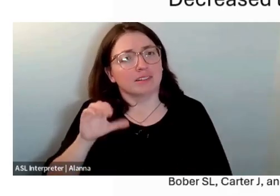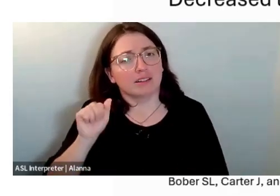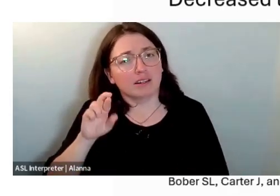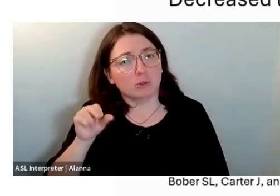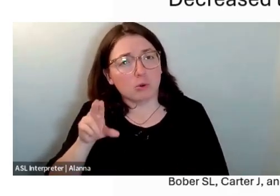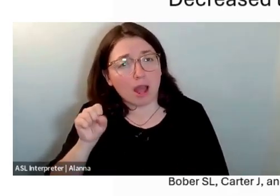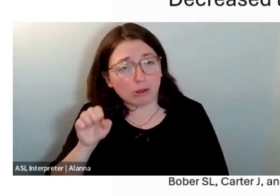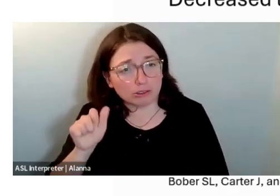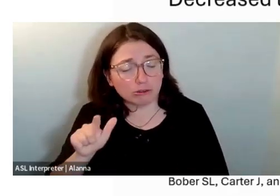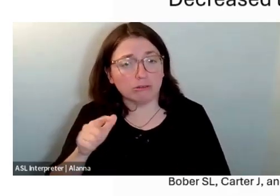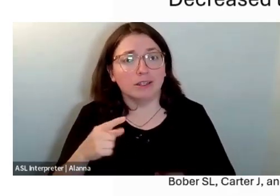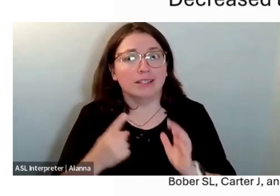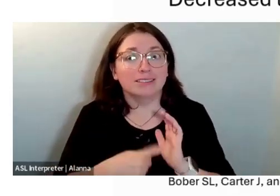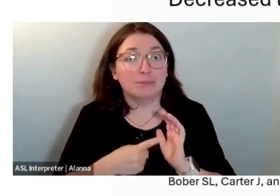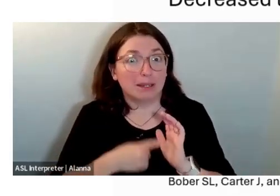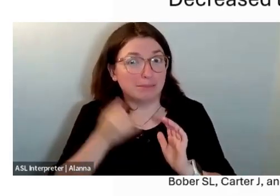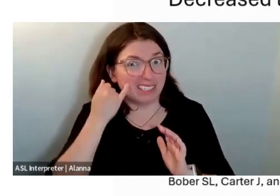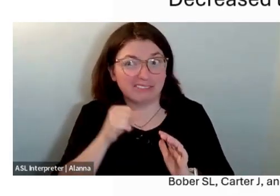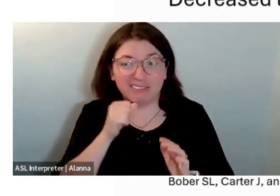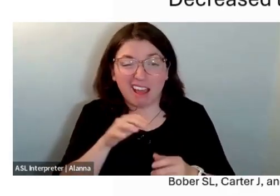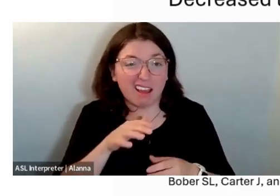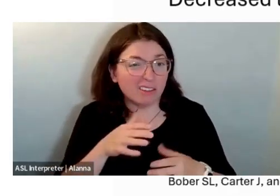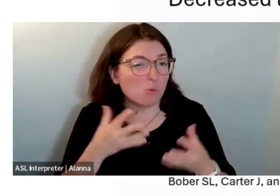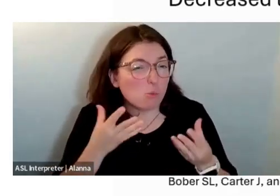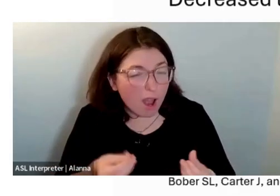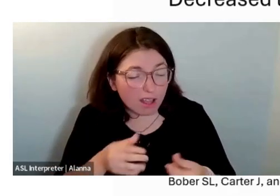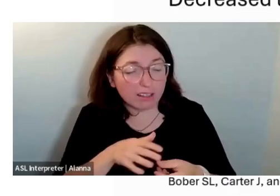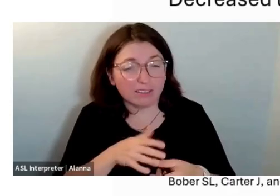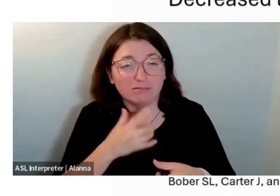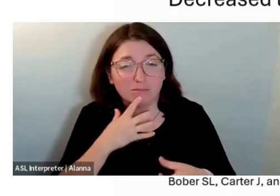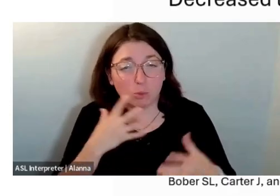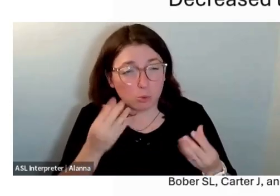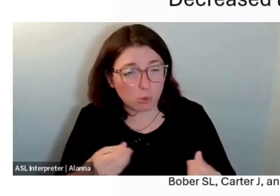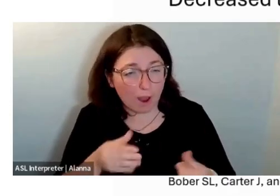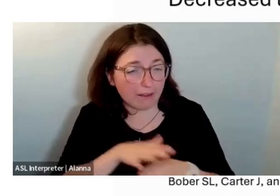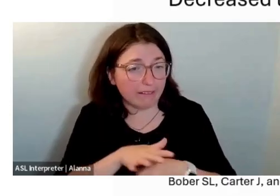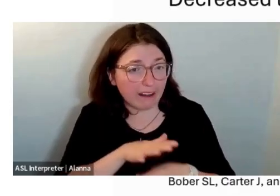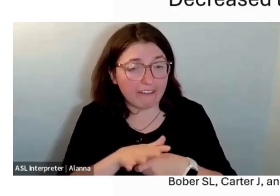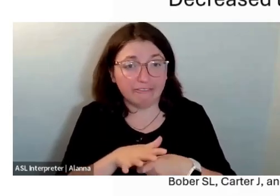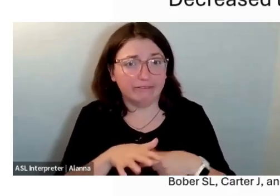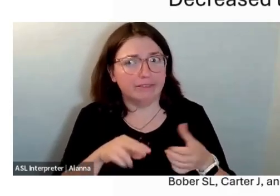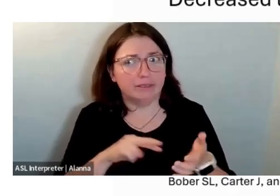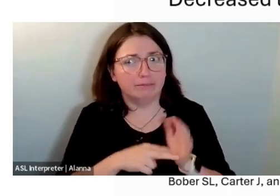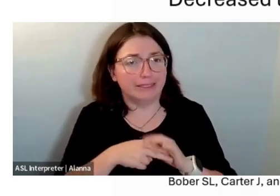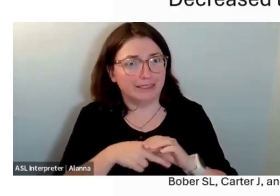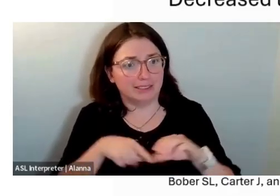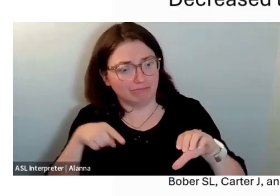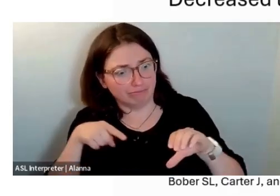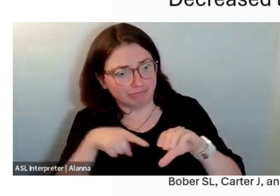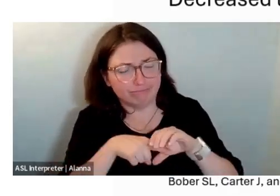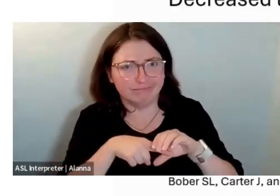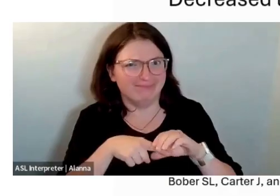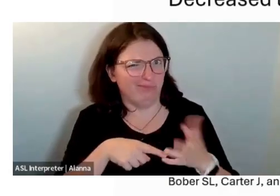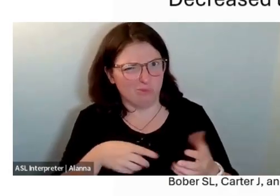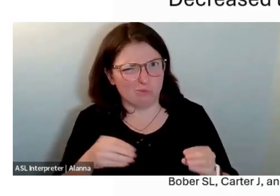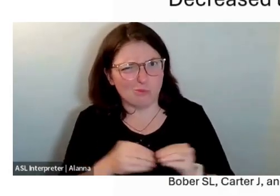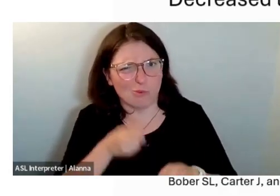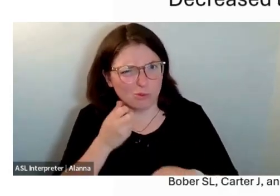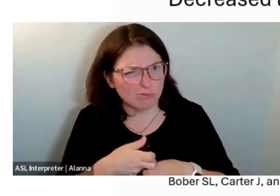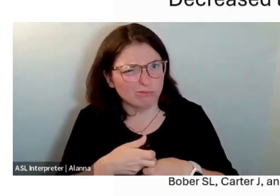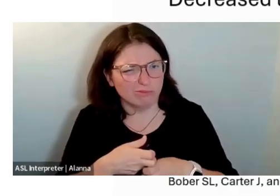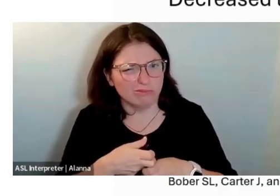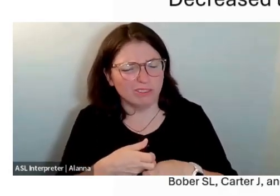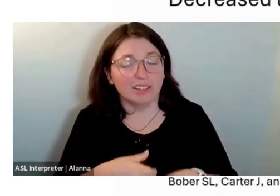vaginal insertion, or from the vagina's perspective, vaginal receiving, painful. And that pain can